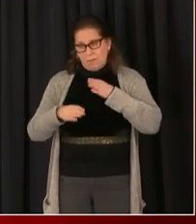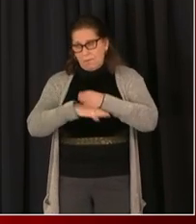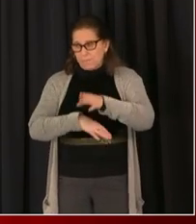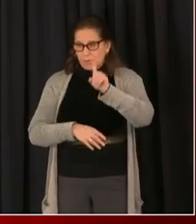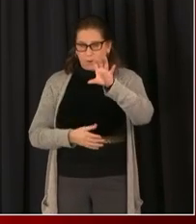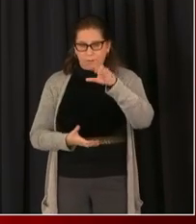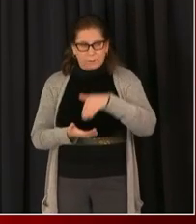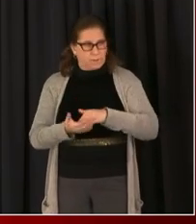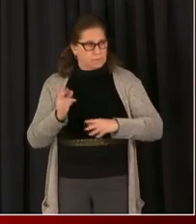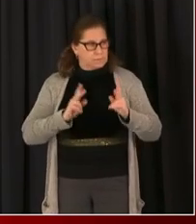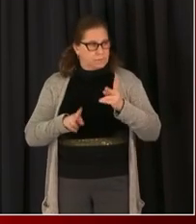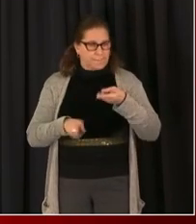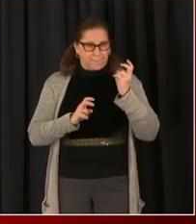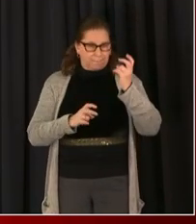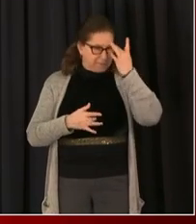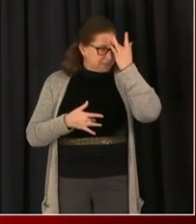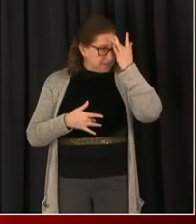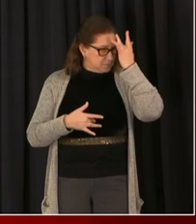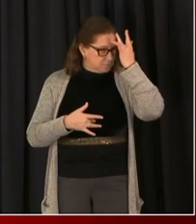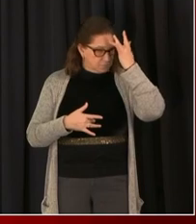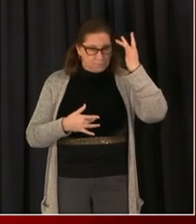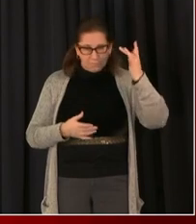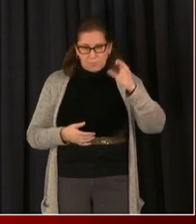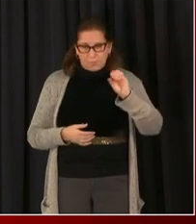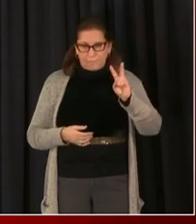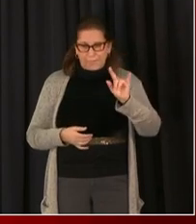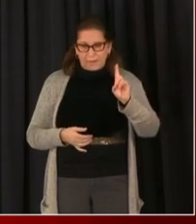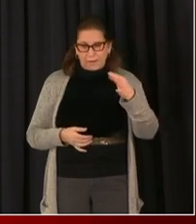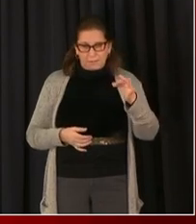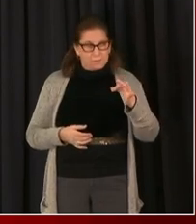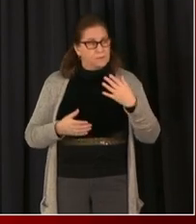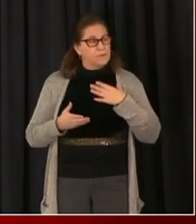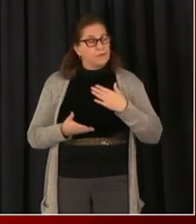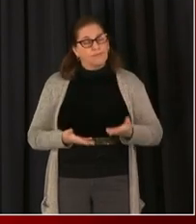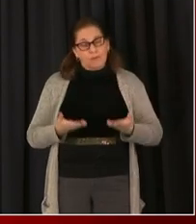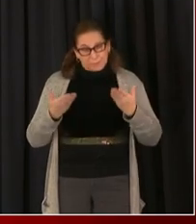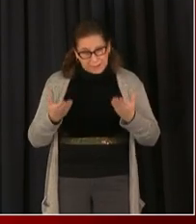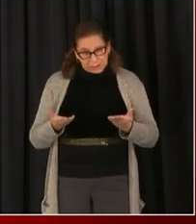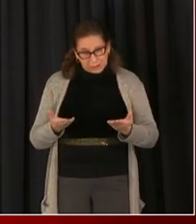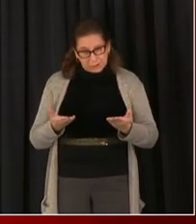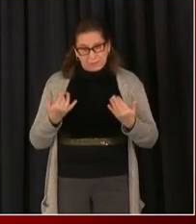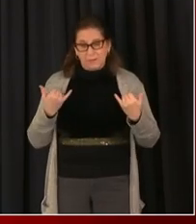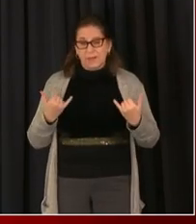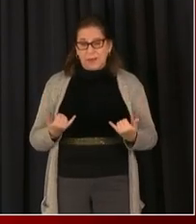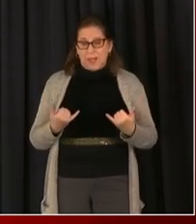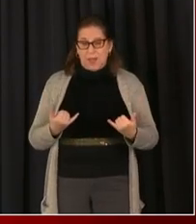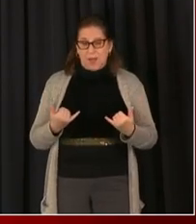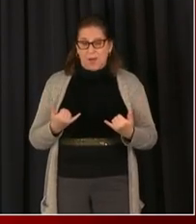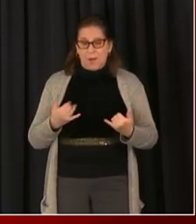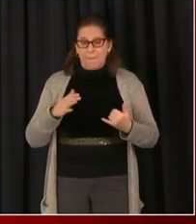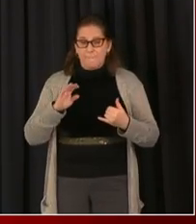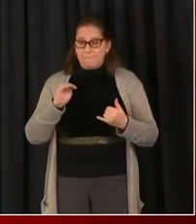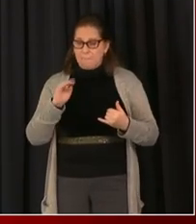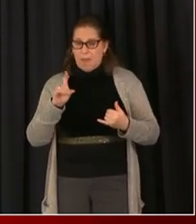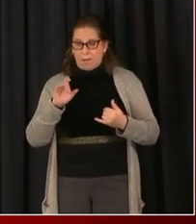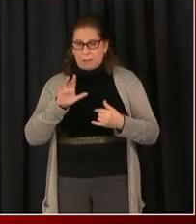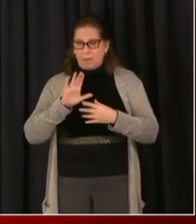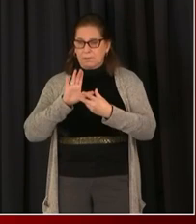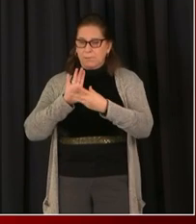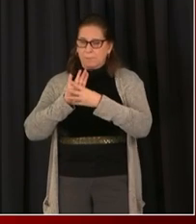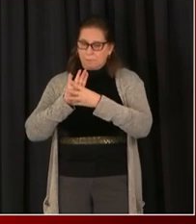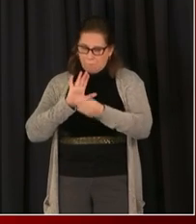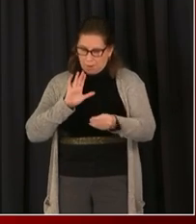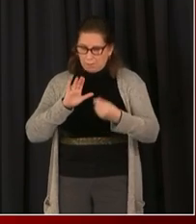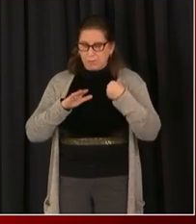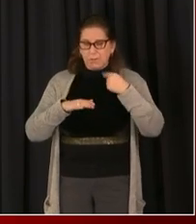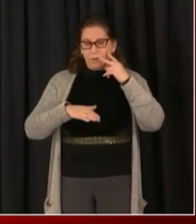the recommendations that we have given. So, we have modeled what this thing could have looked like. We did not have our worst